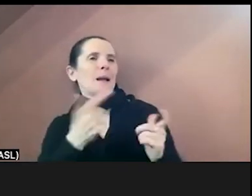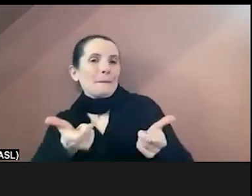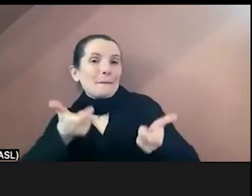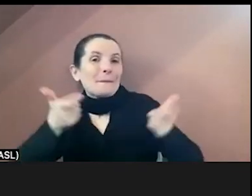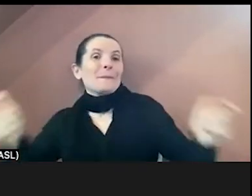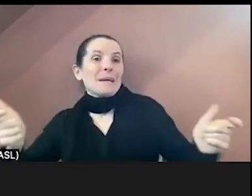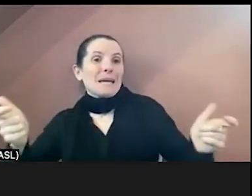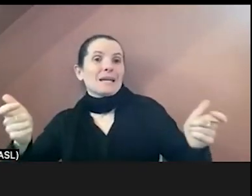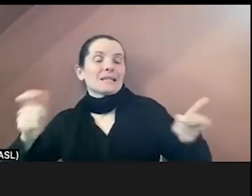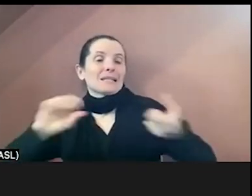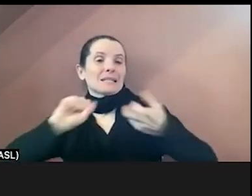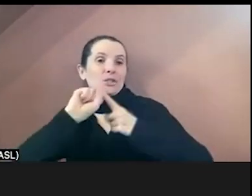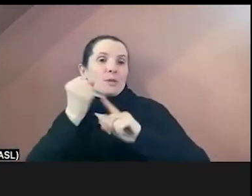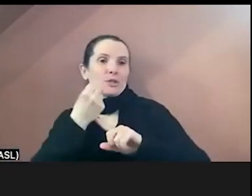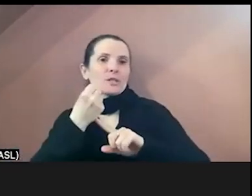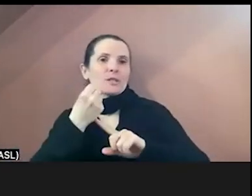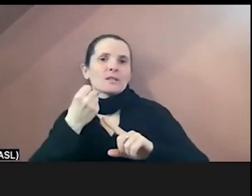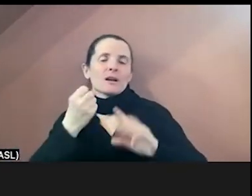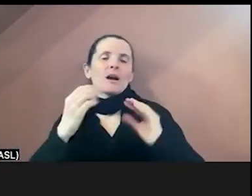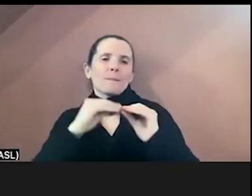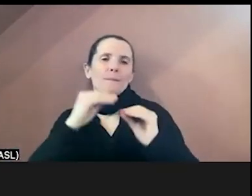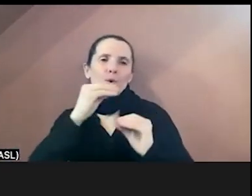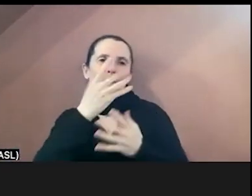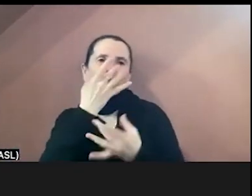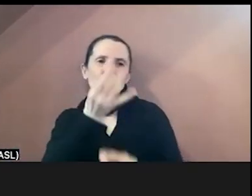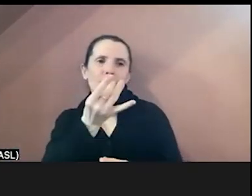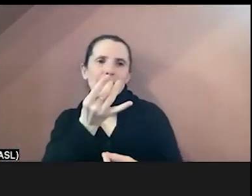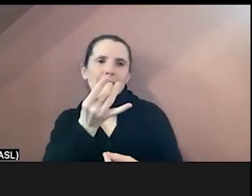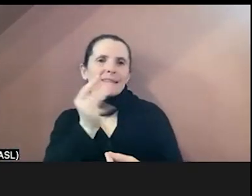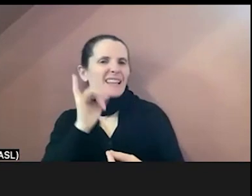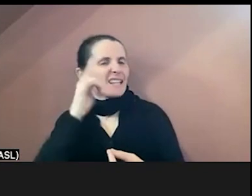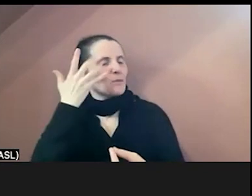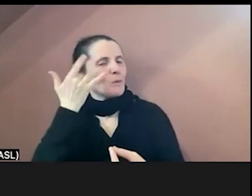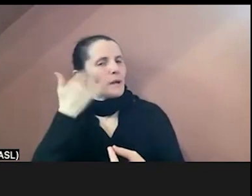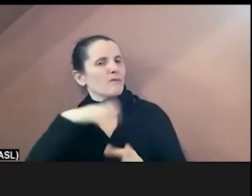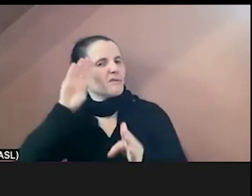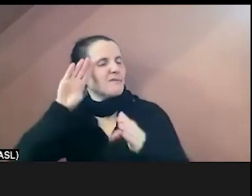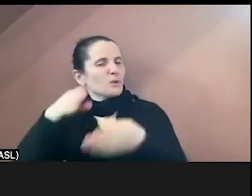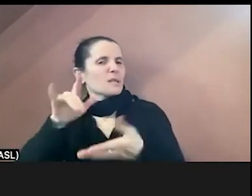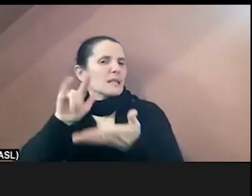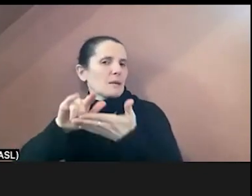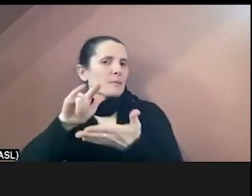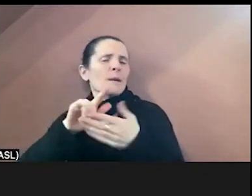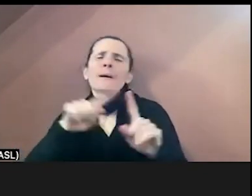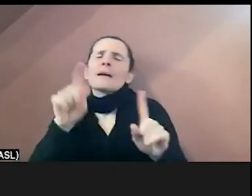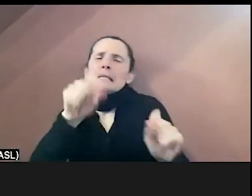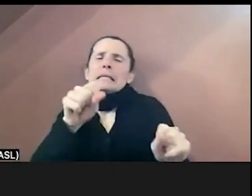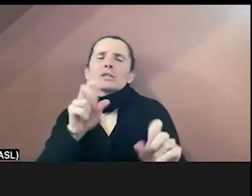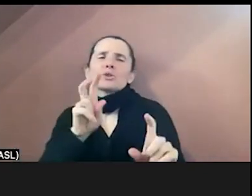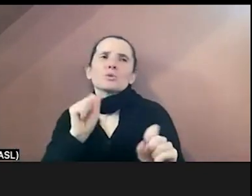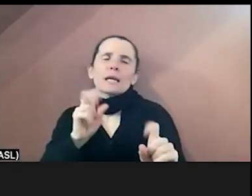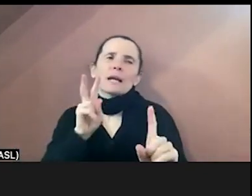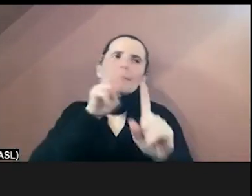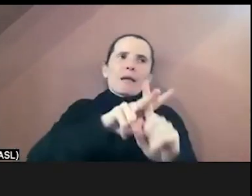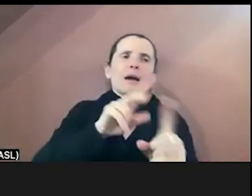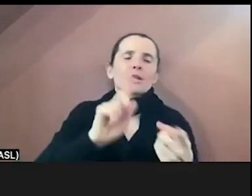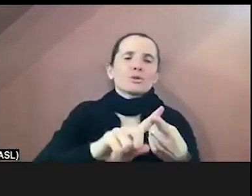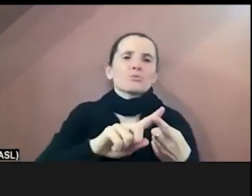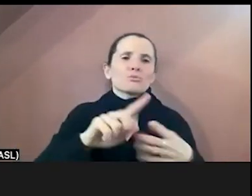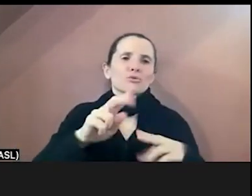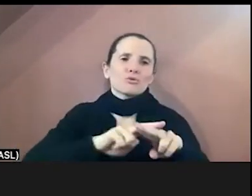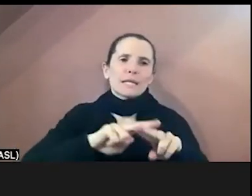the airports. But yeah, it can be applied even in big railway stations, but it would be